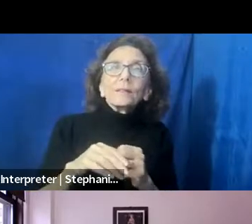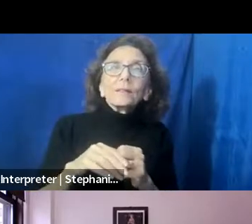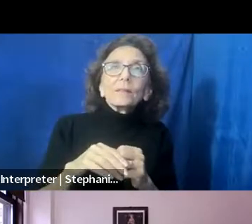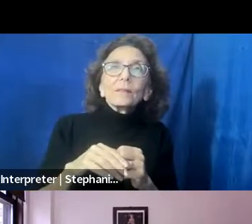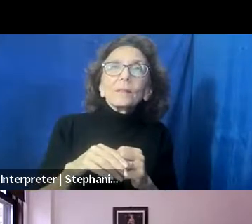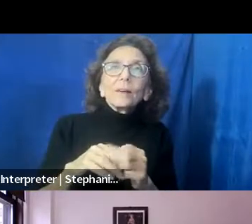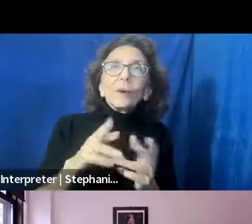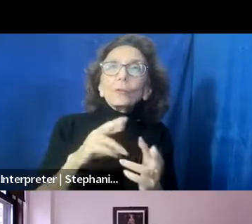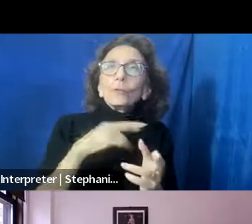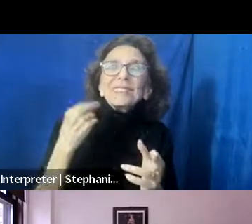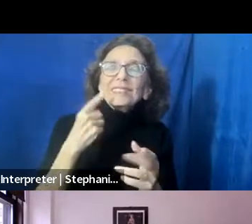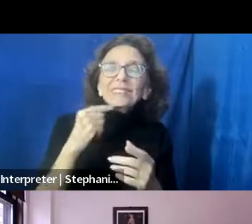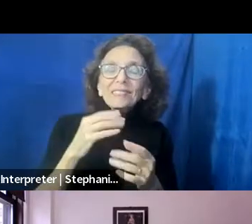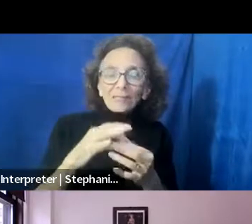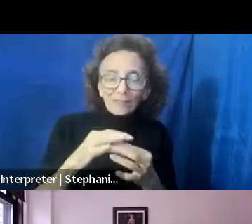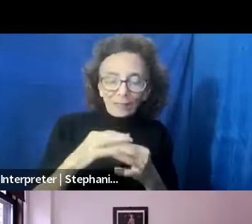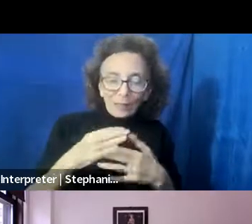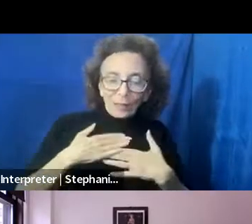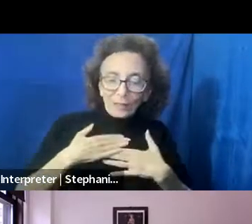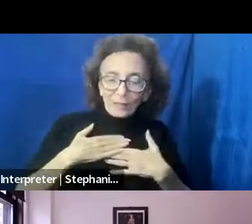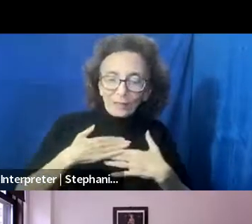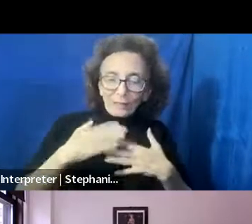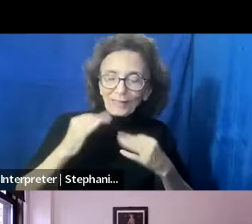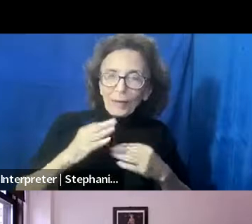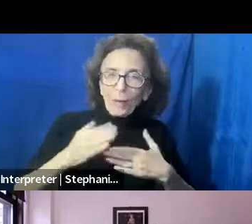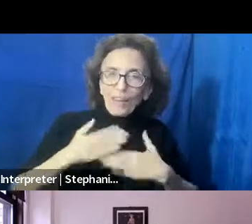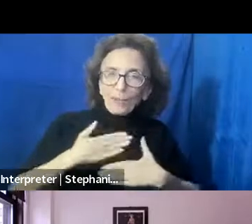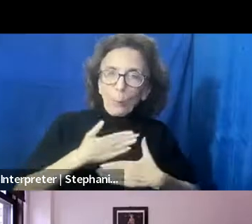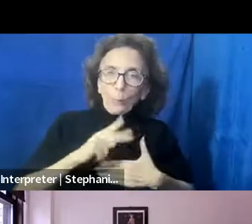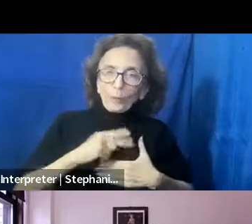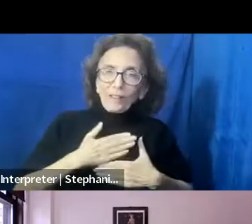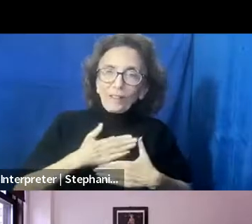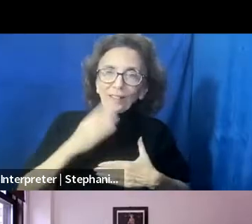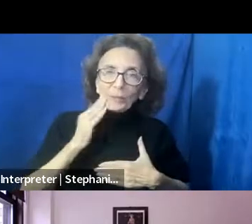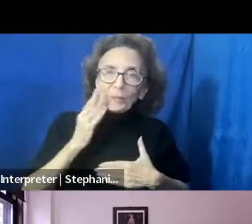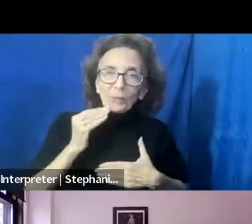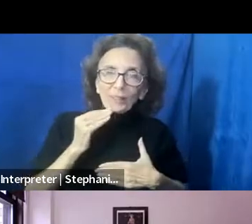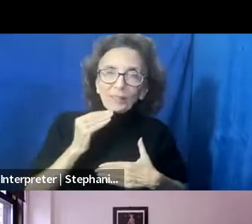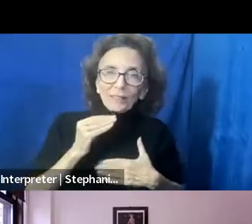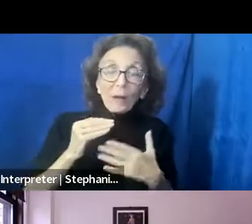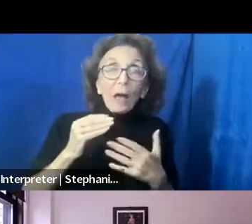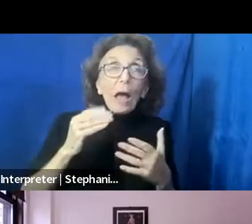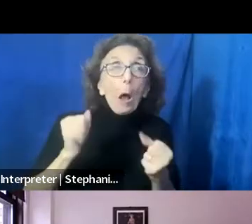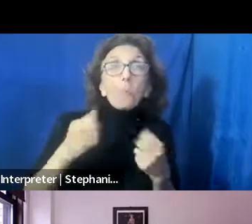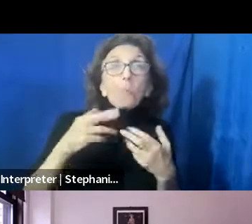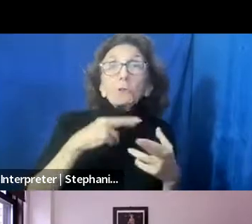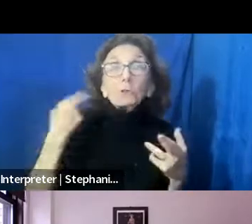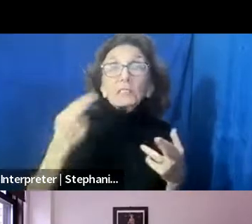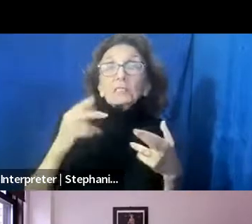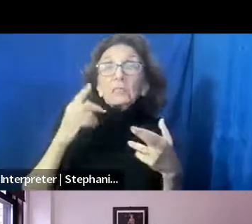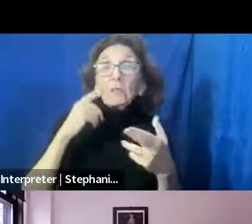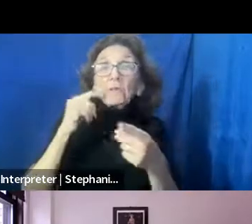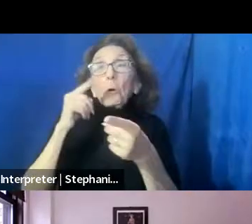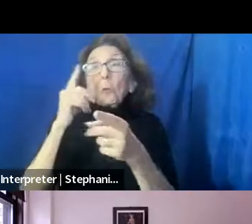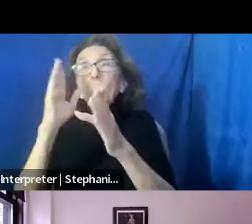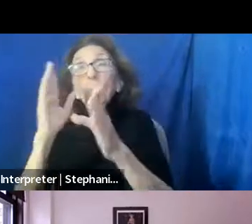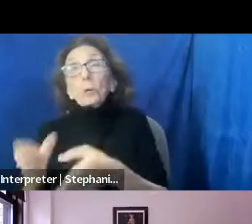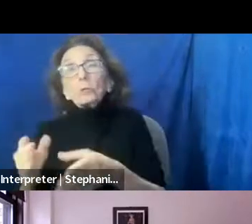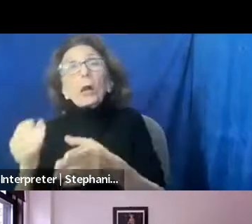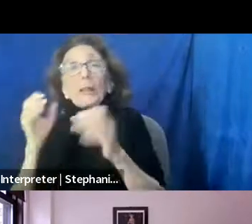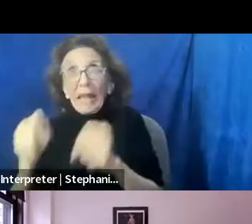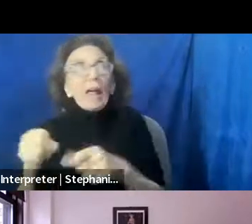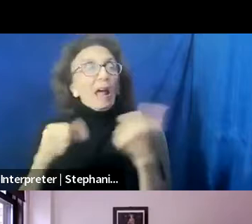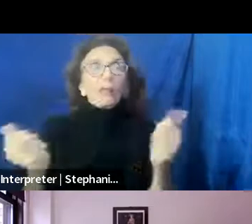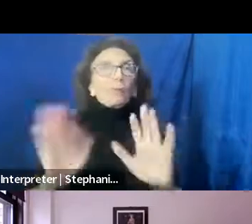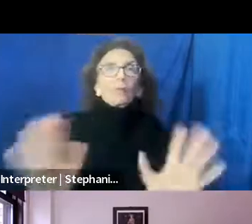on some level, right? Or like our appetite for risk is quite personal or subjective. So I will, you know, I'm happy to admit, like, I am the kind of